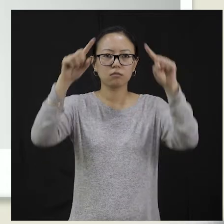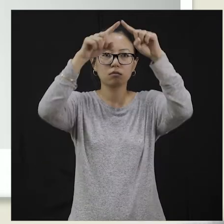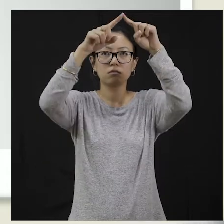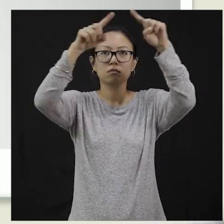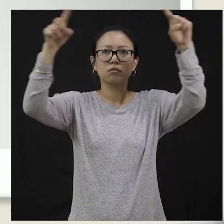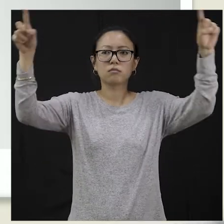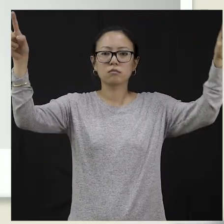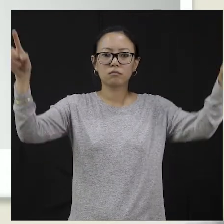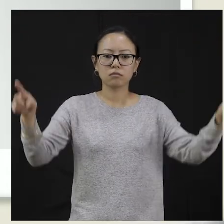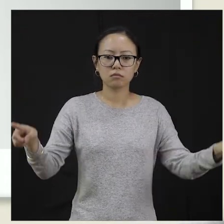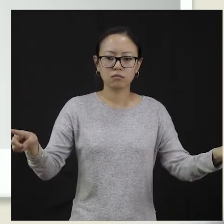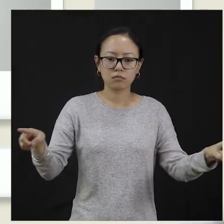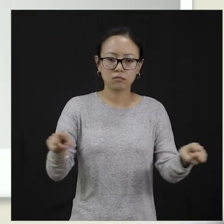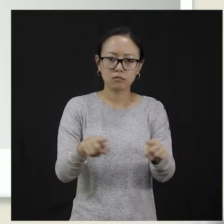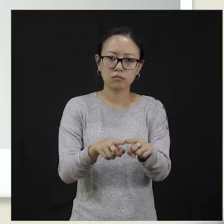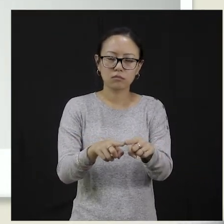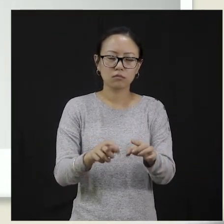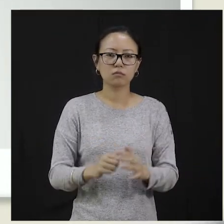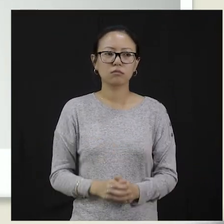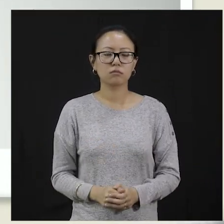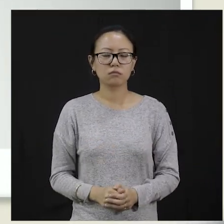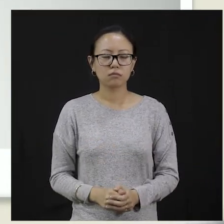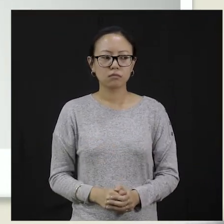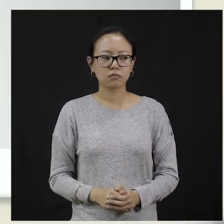Rectangle. Rectangle. Okay.